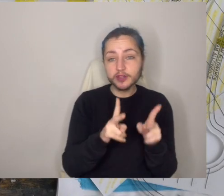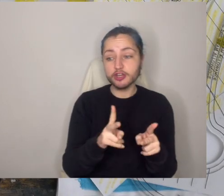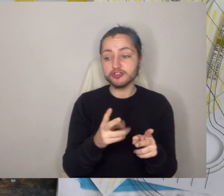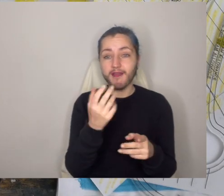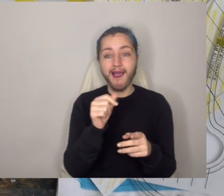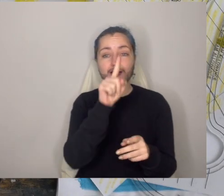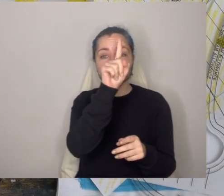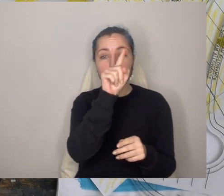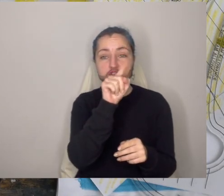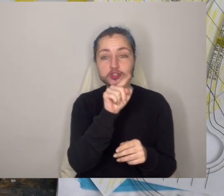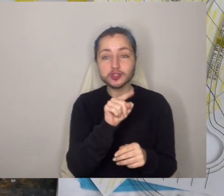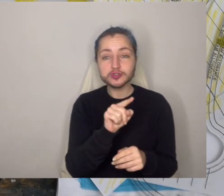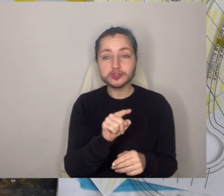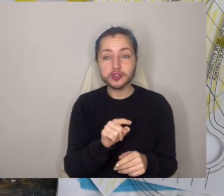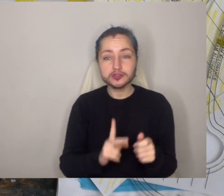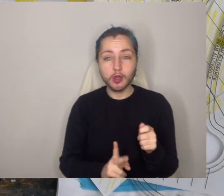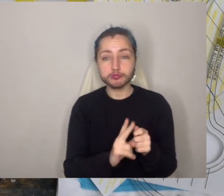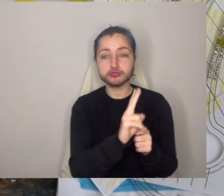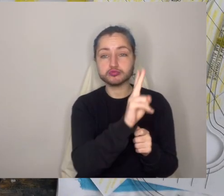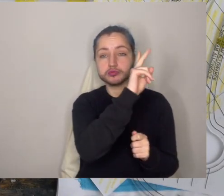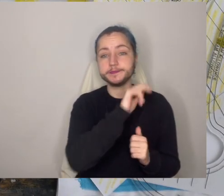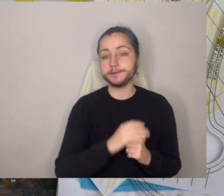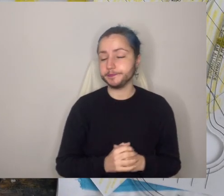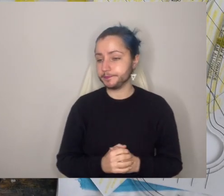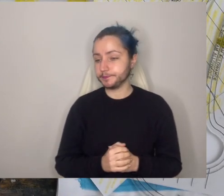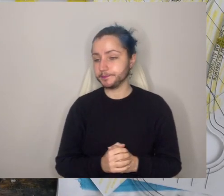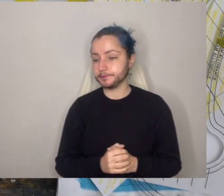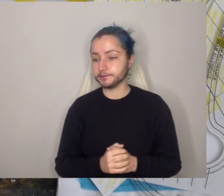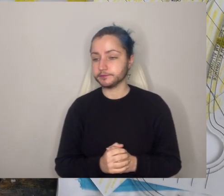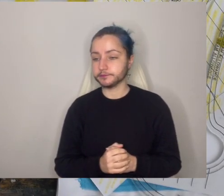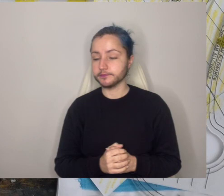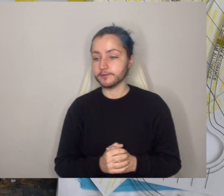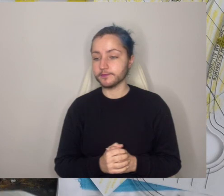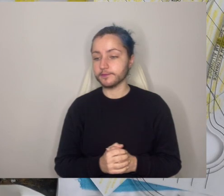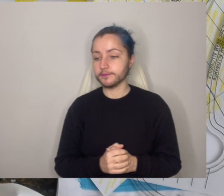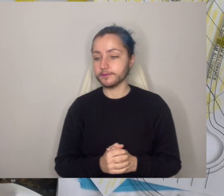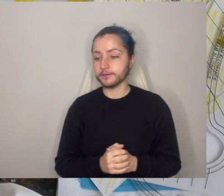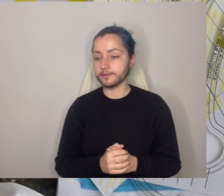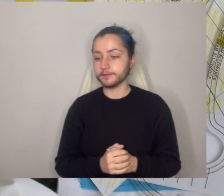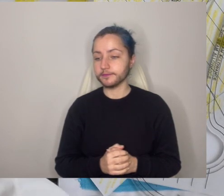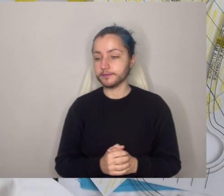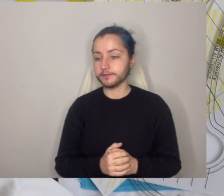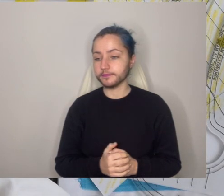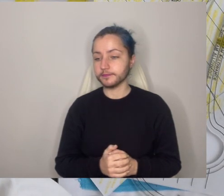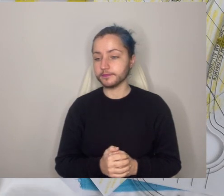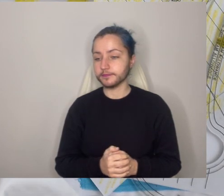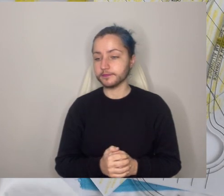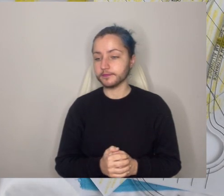hand-drawn one, just cut straight down the folded line.